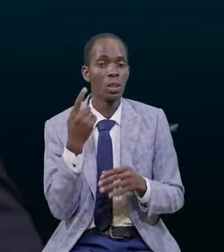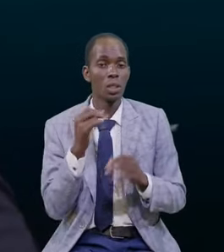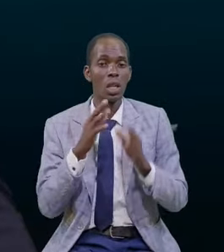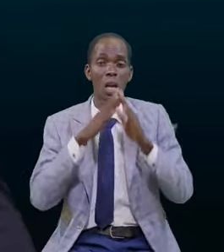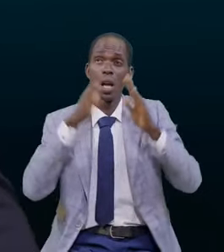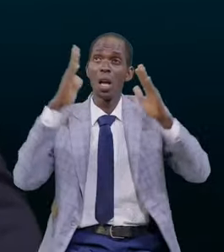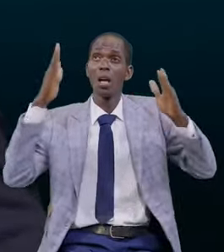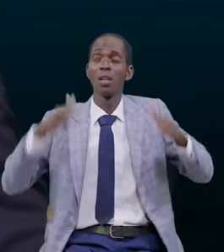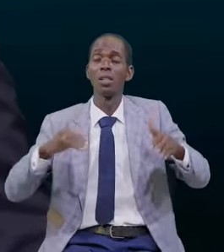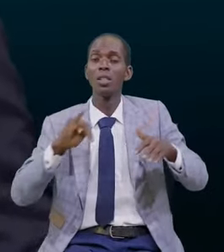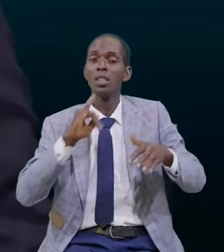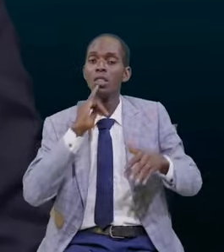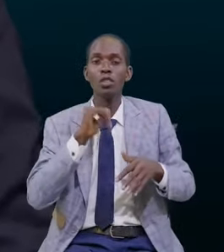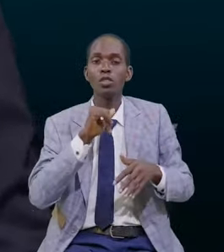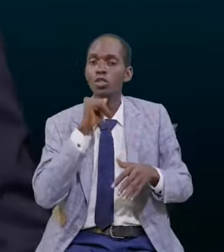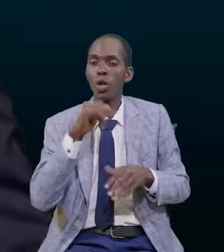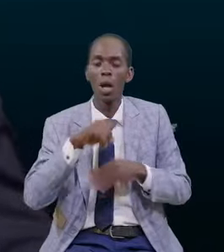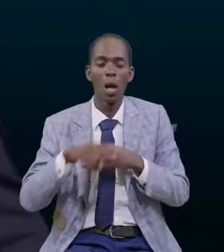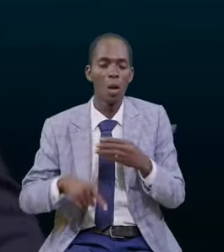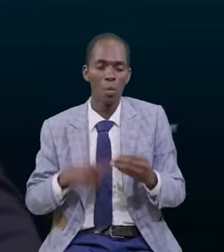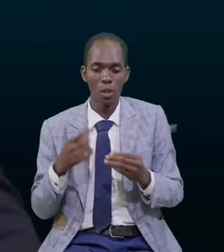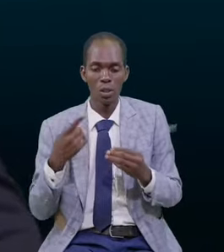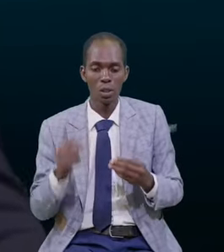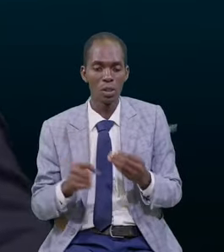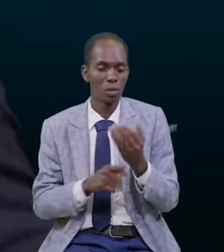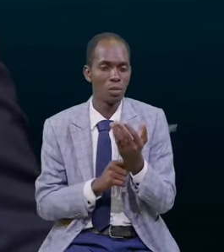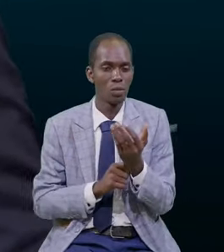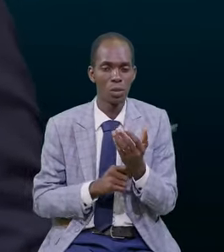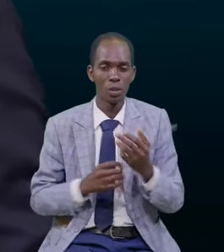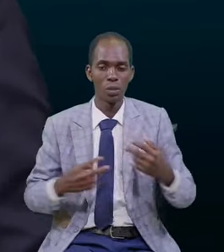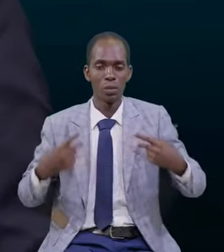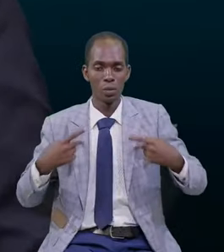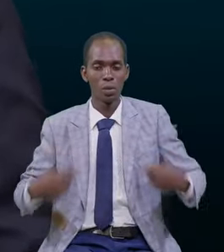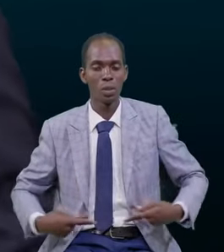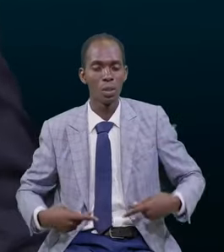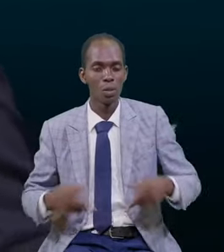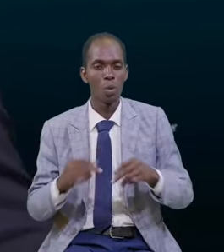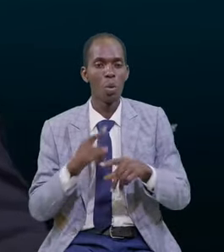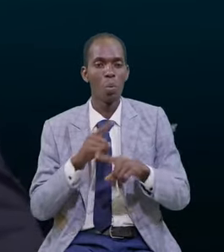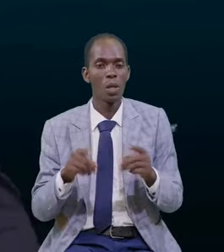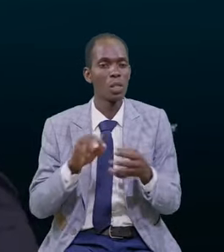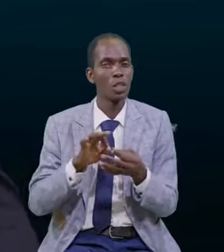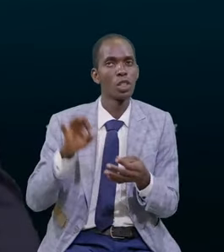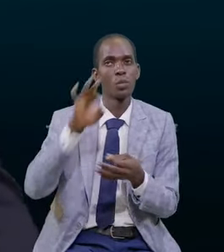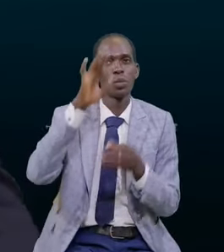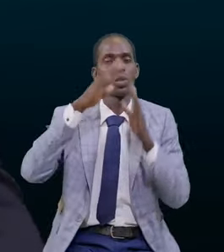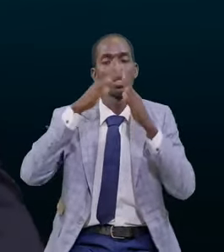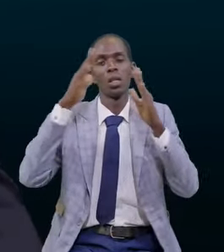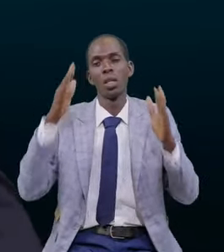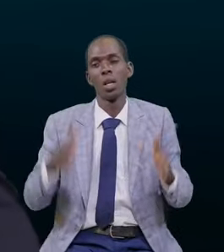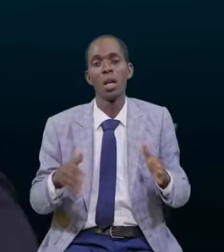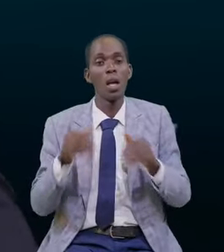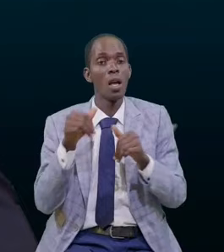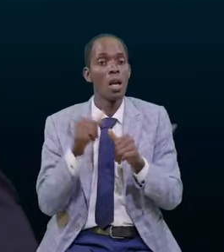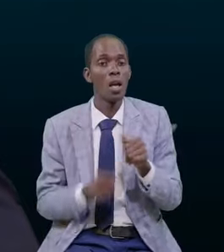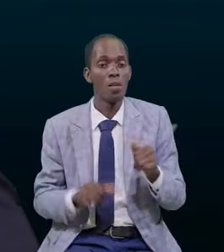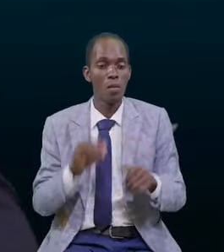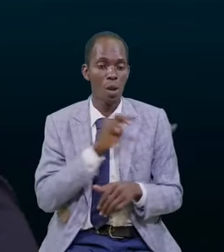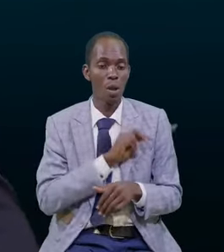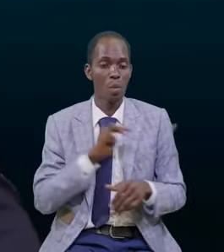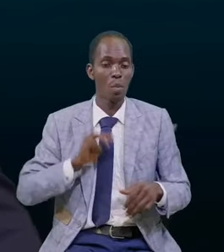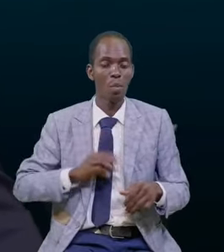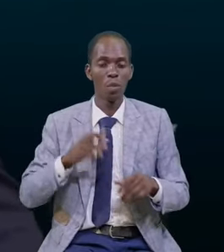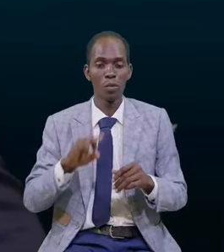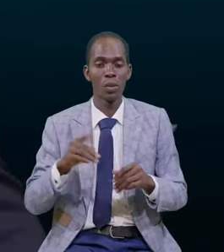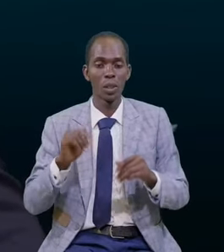thing and it's made made up of Believers in Christ every member of the body of Christ will come into the body by